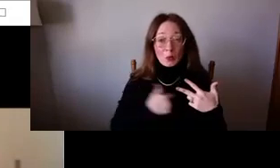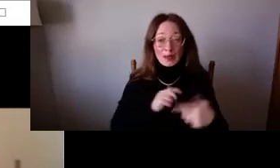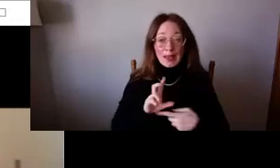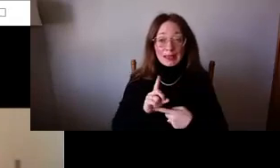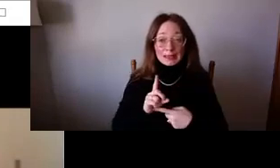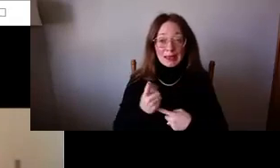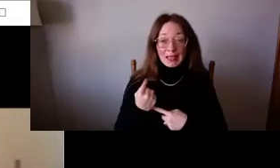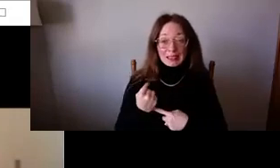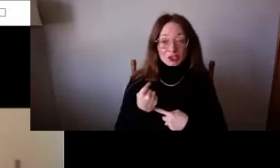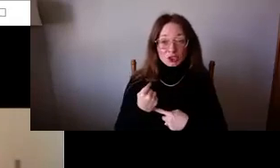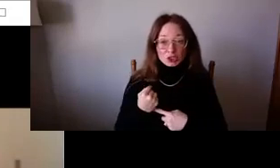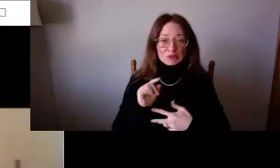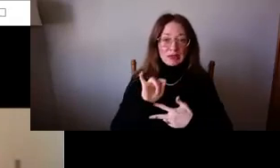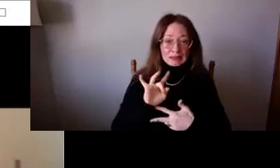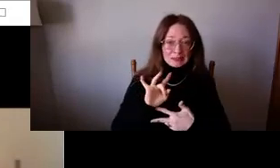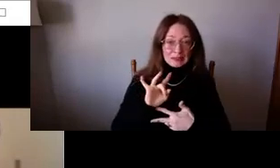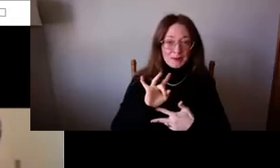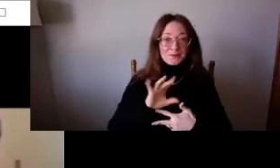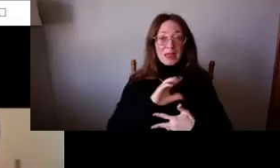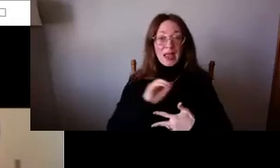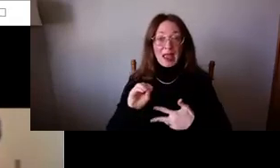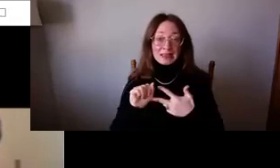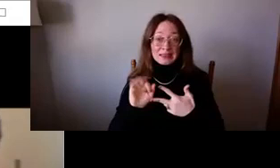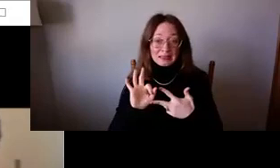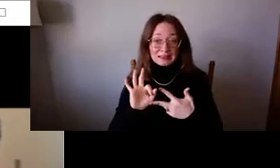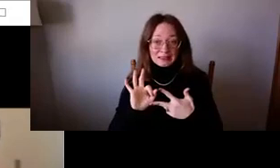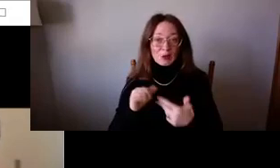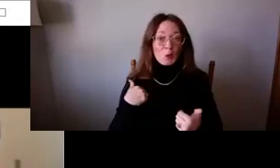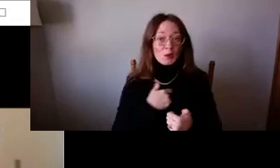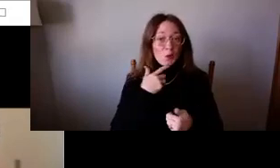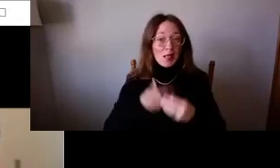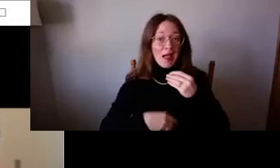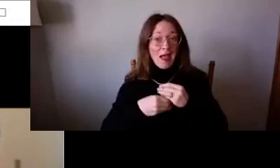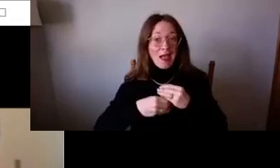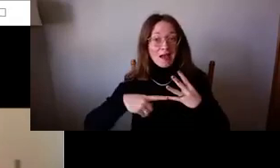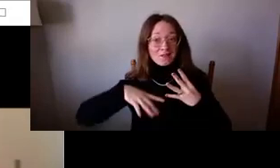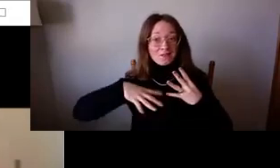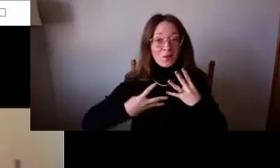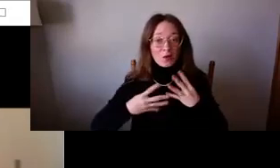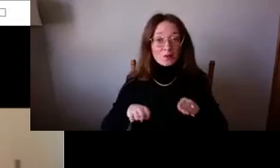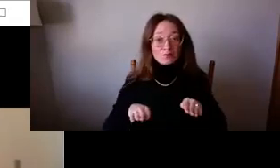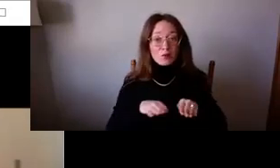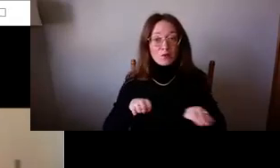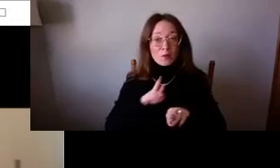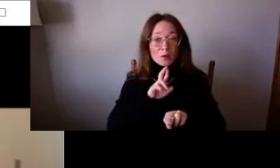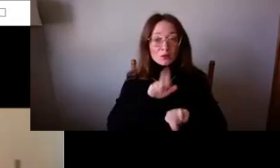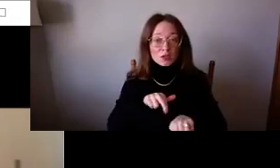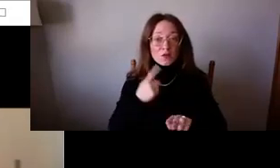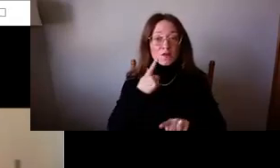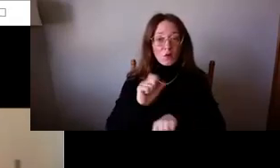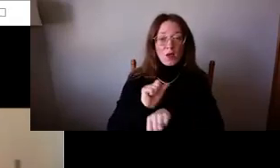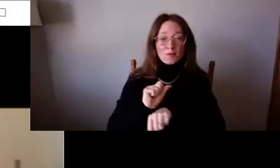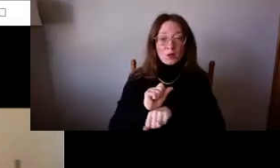program year 18, in program year 19, we'll be adding performance results for the employment rate in the